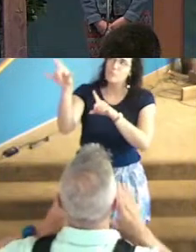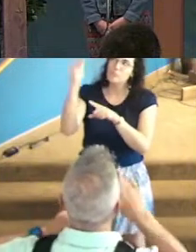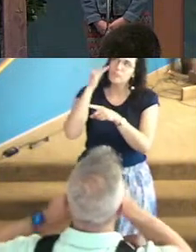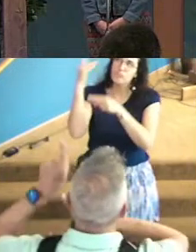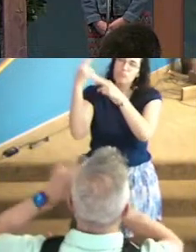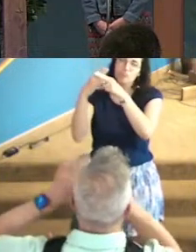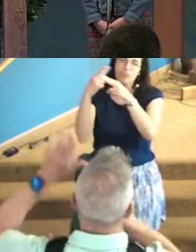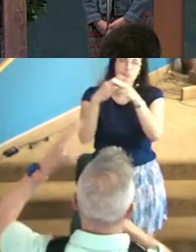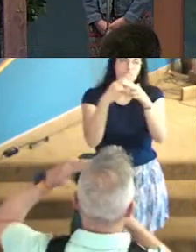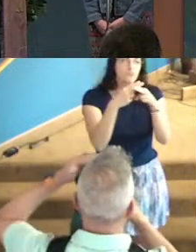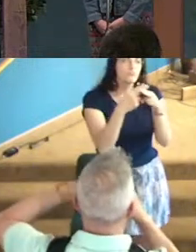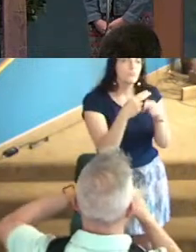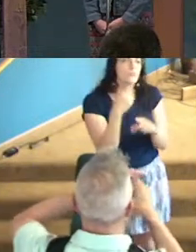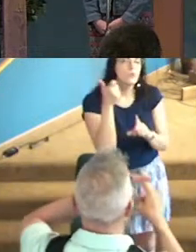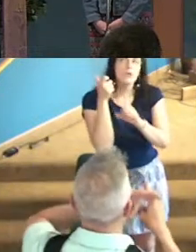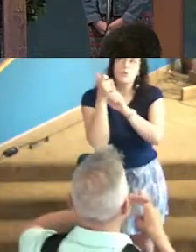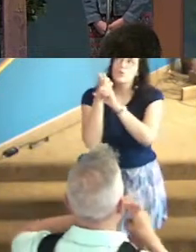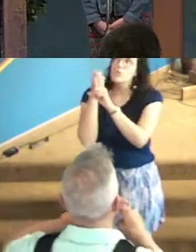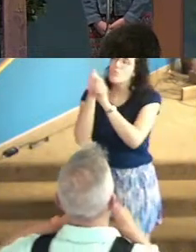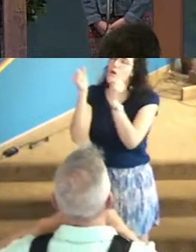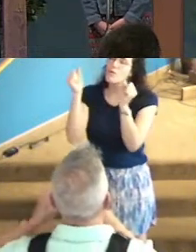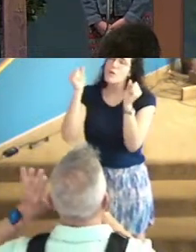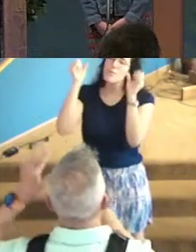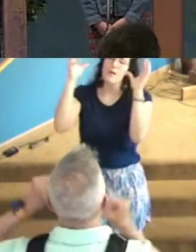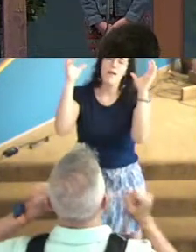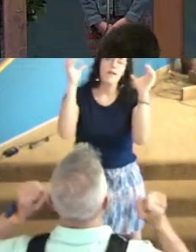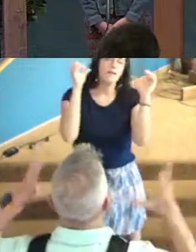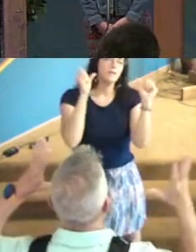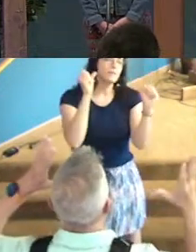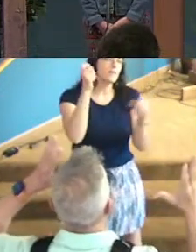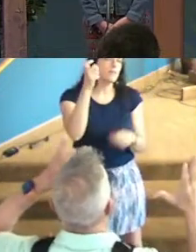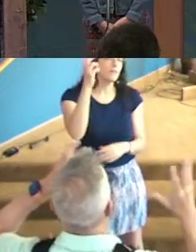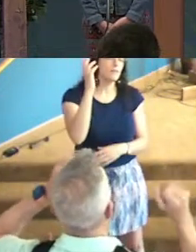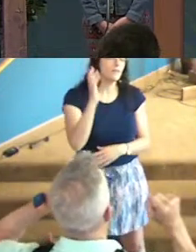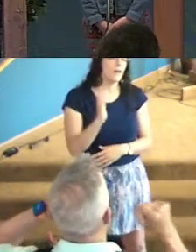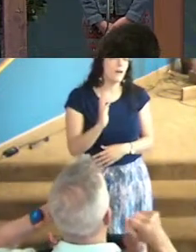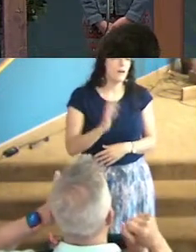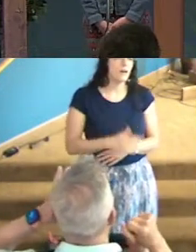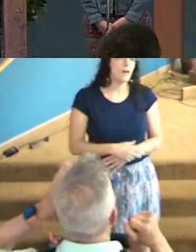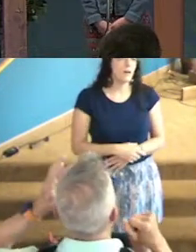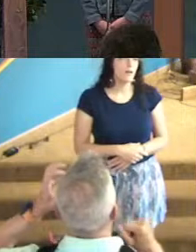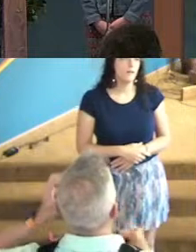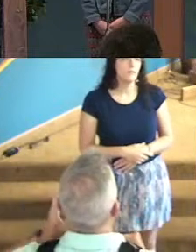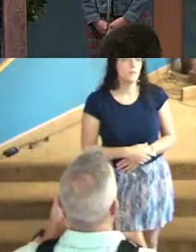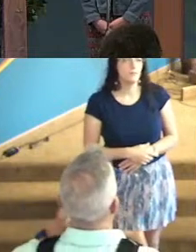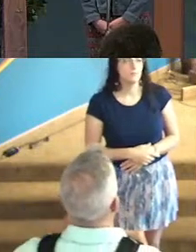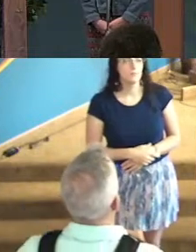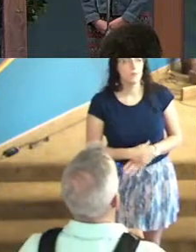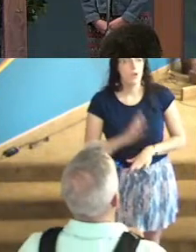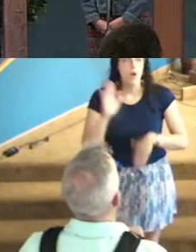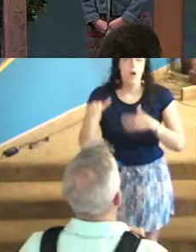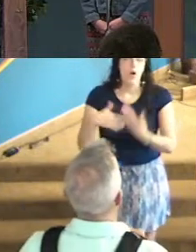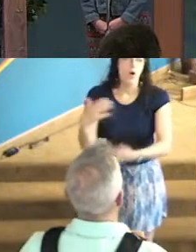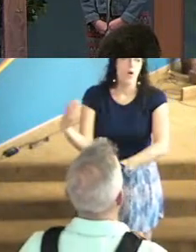them by name. You are amazing, God.